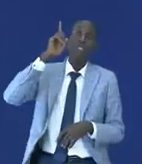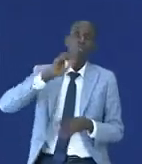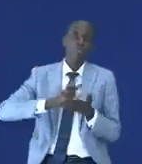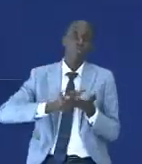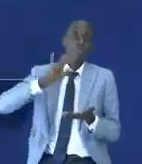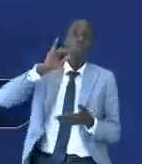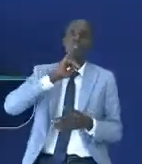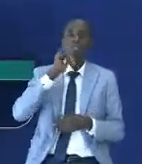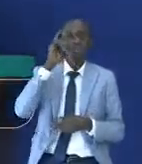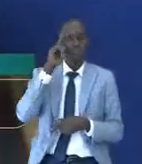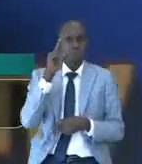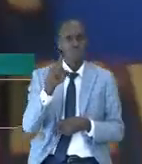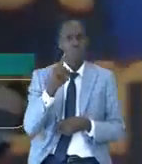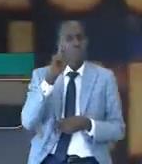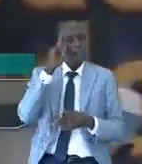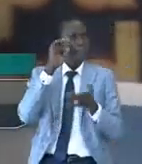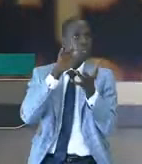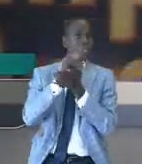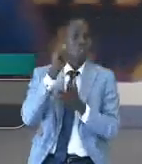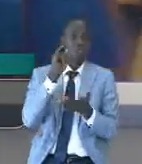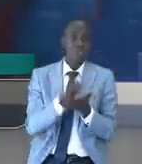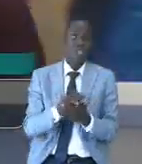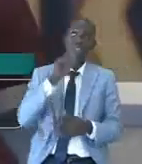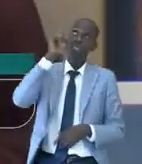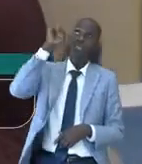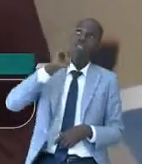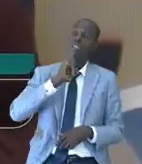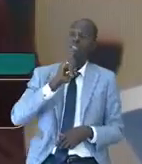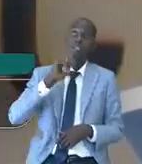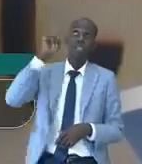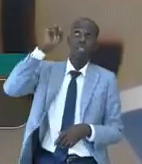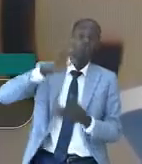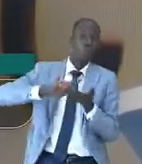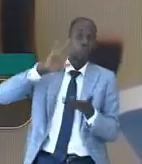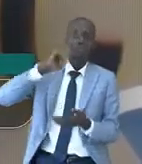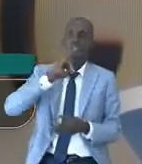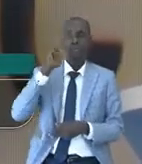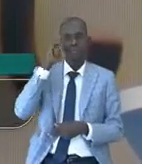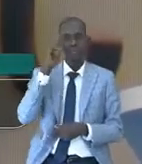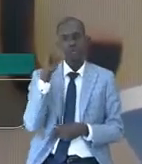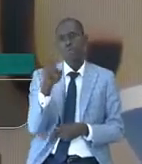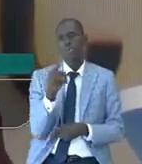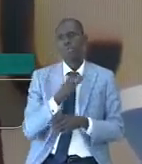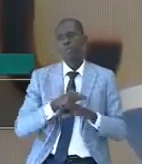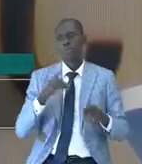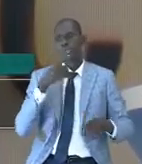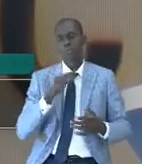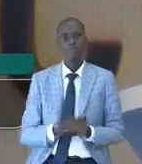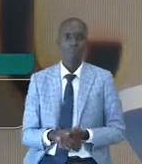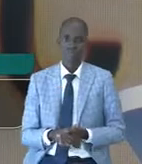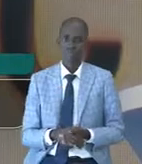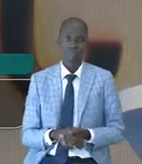you. Believe that His glory is for you. Don't say, He